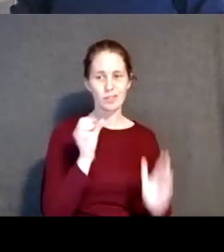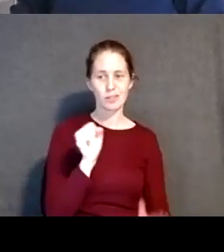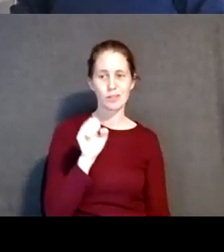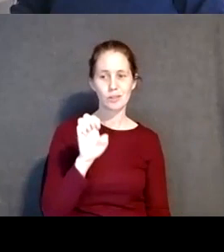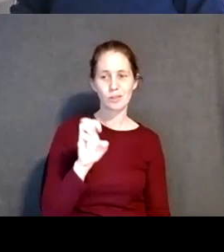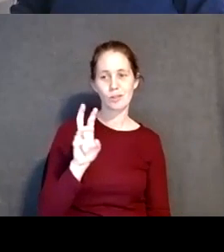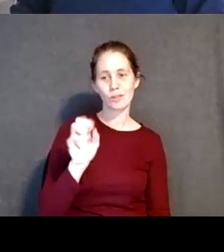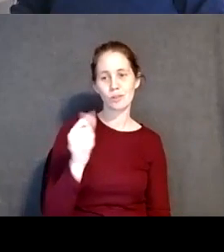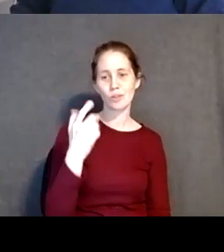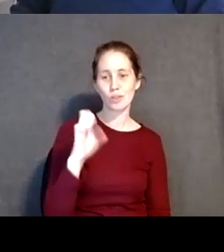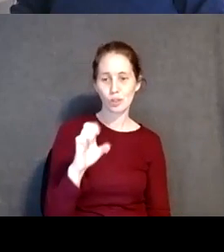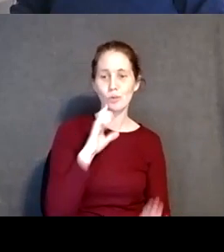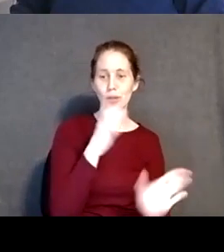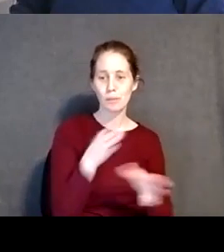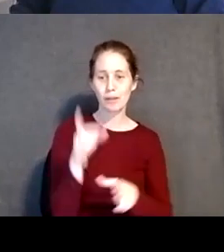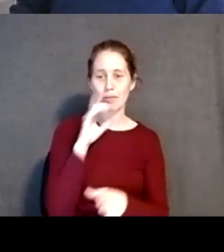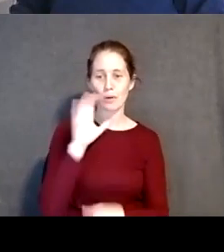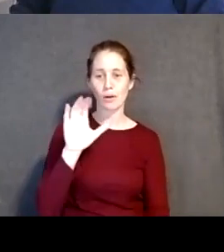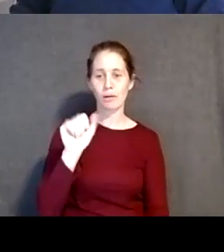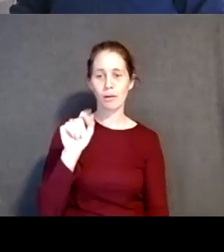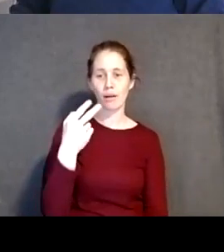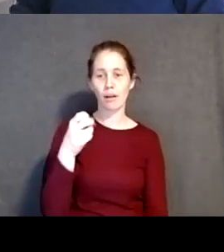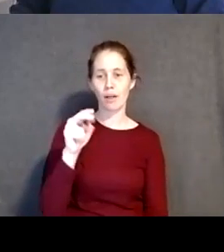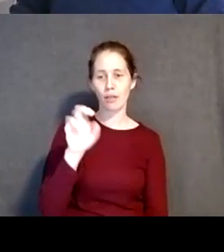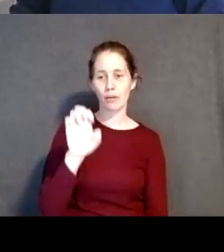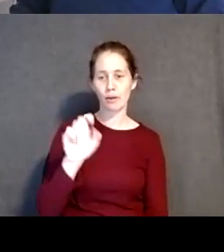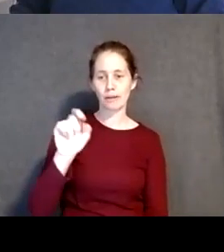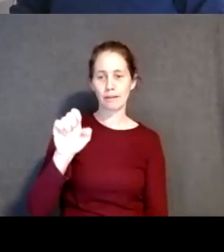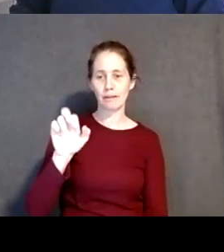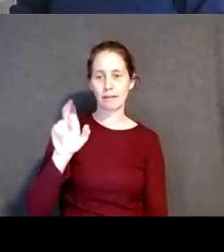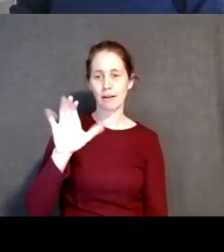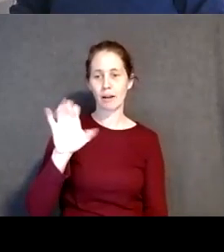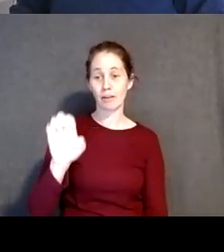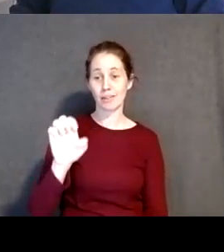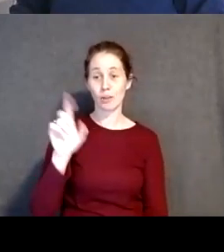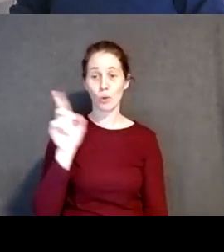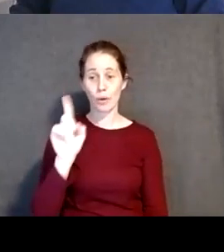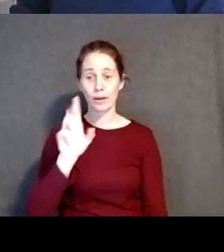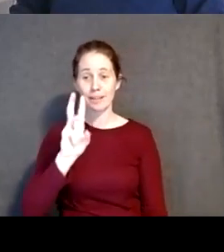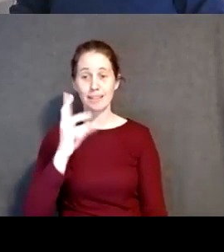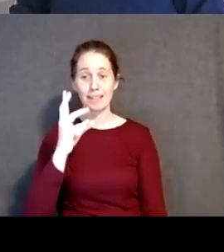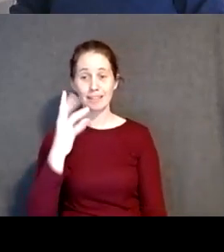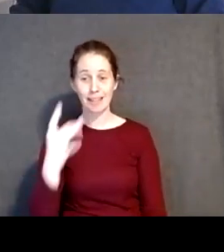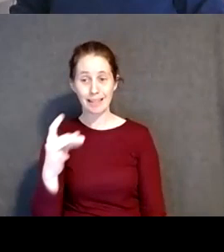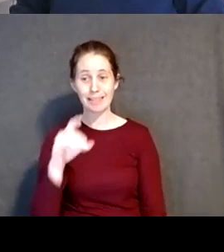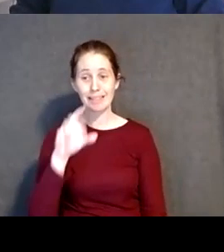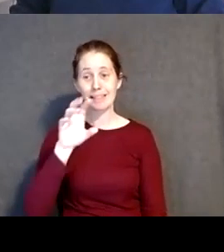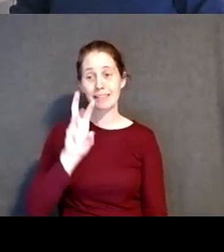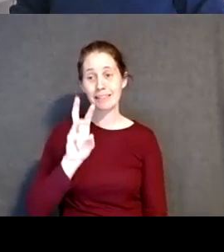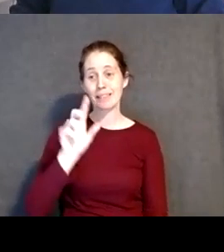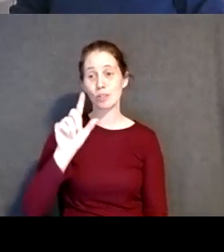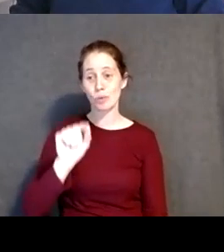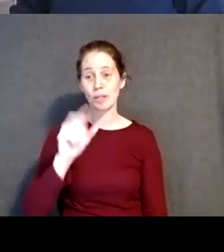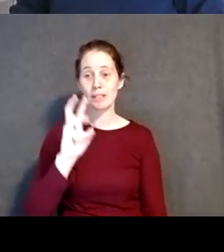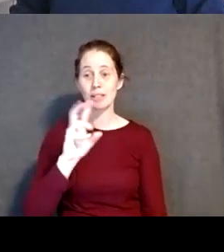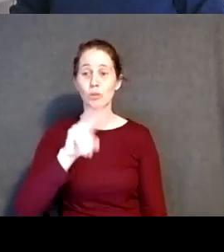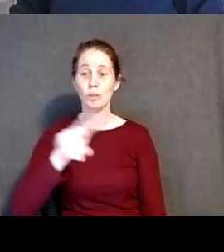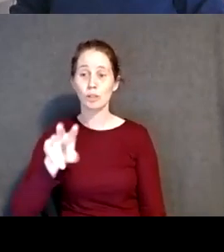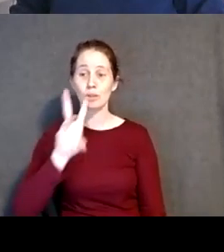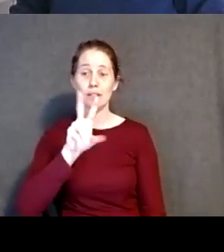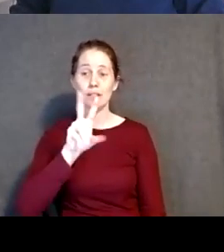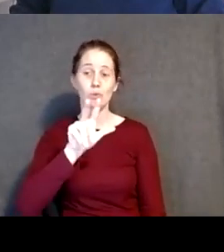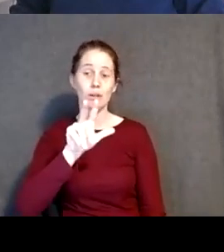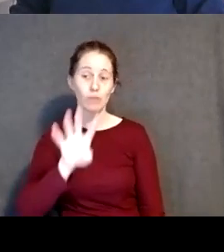facilities plan for Catherine Terrace at 618, 620, 622, 624 Elmore Street,